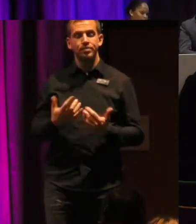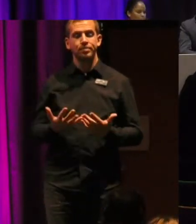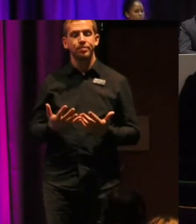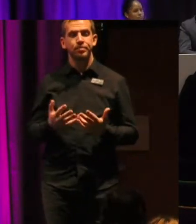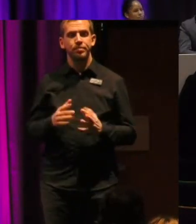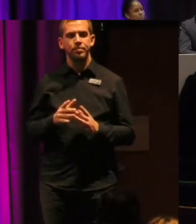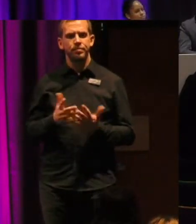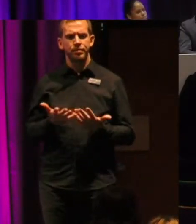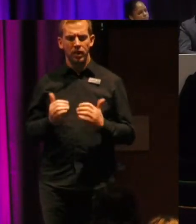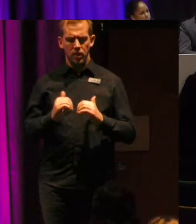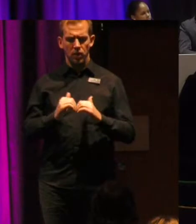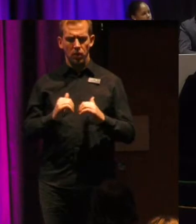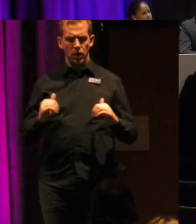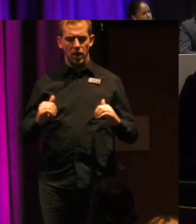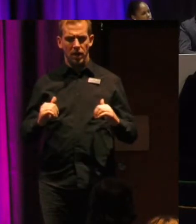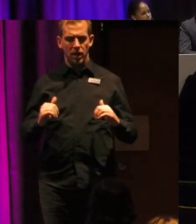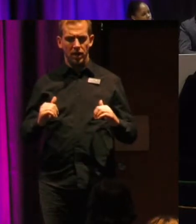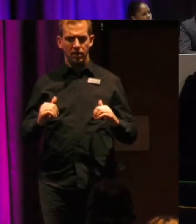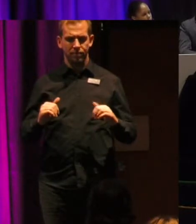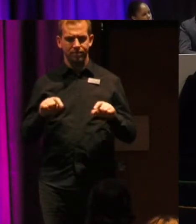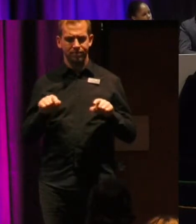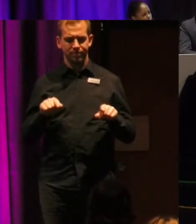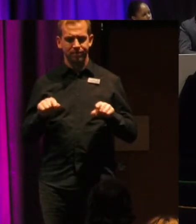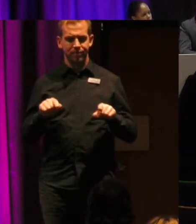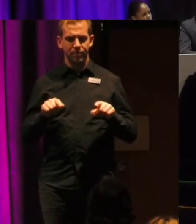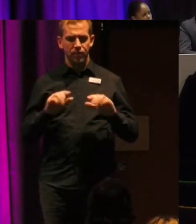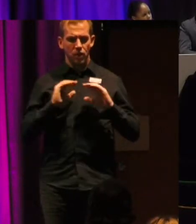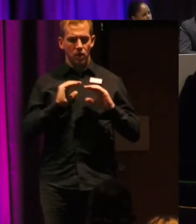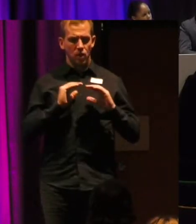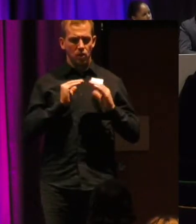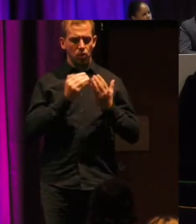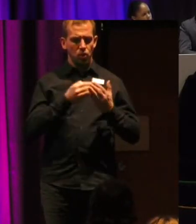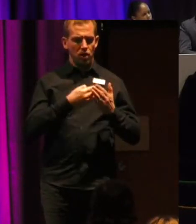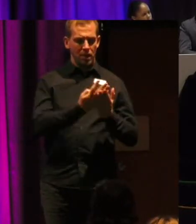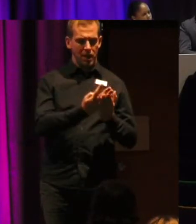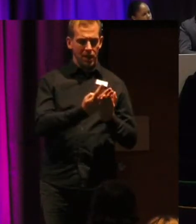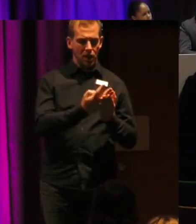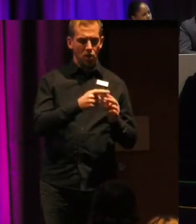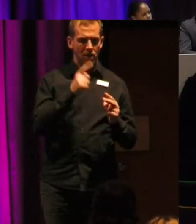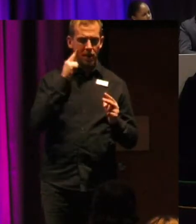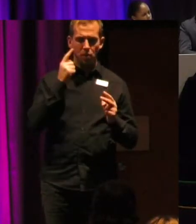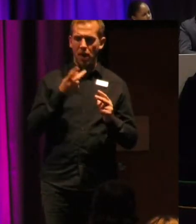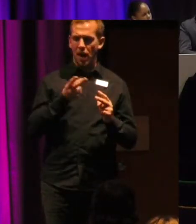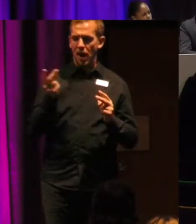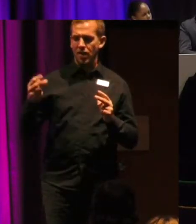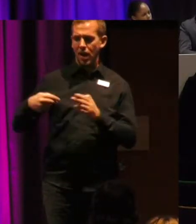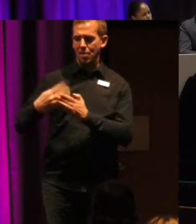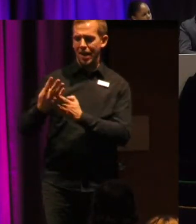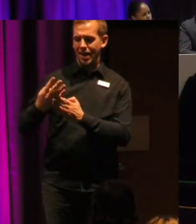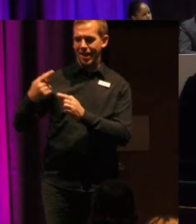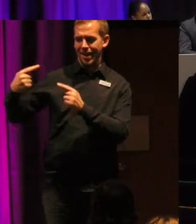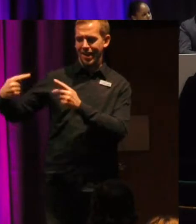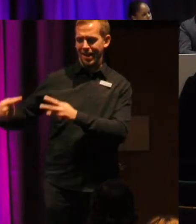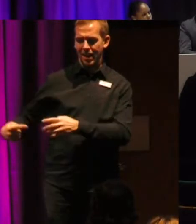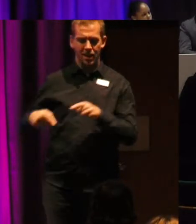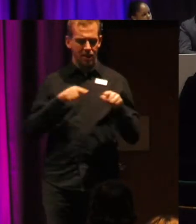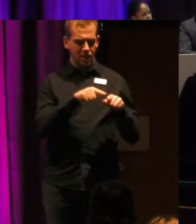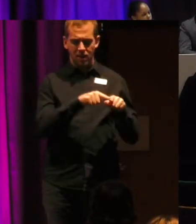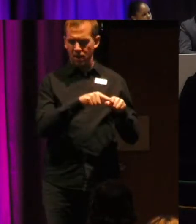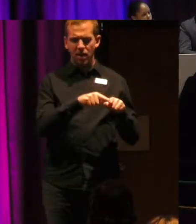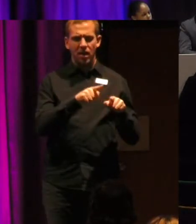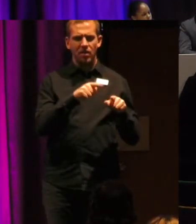the different or novel character of social media in relation to other media that puts more in